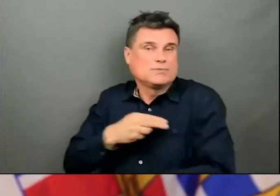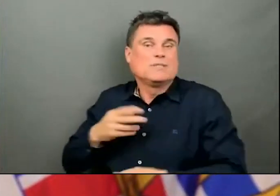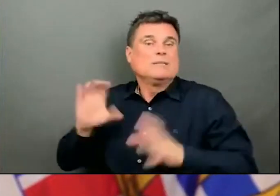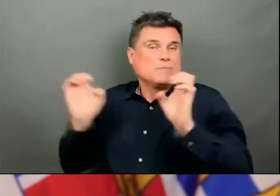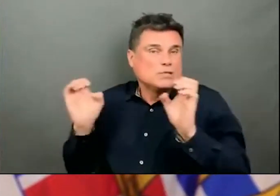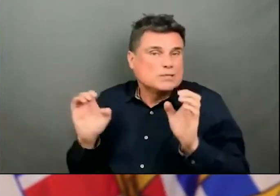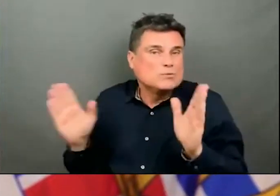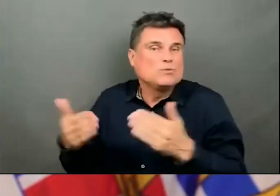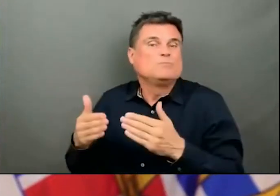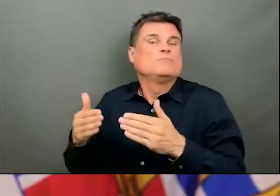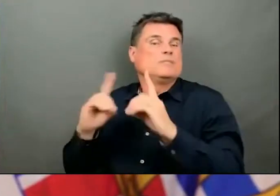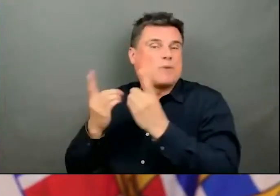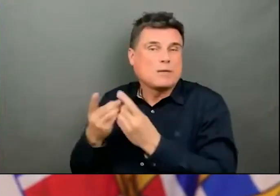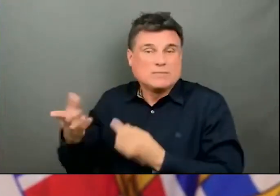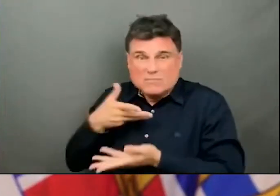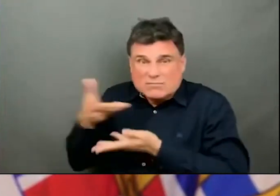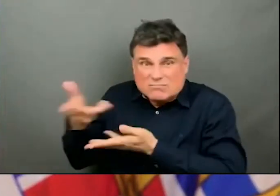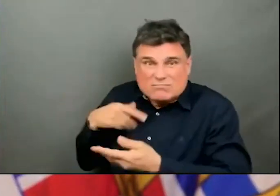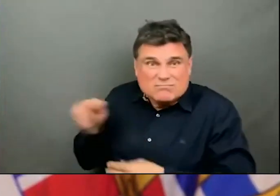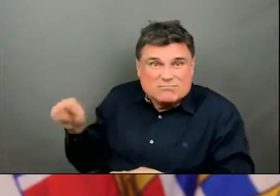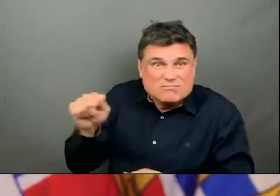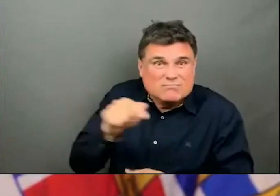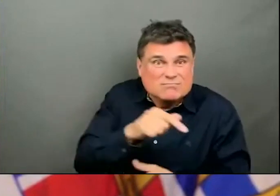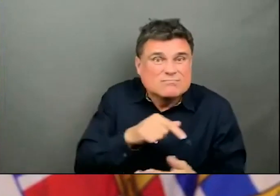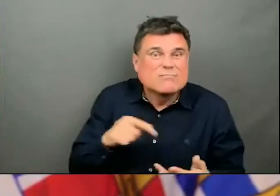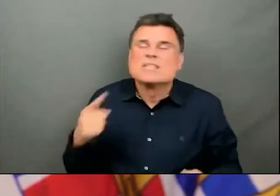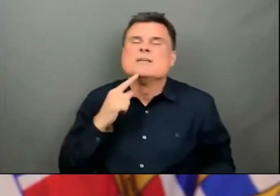they want people to pay attention